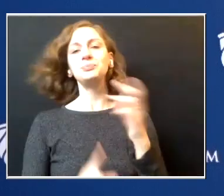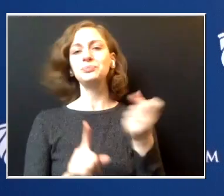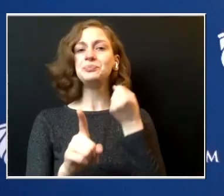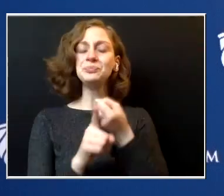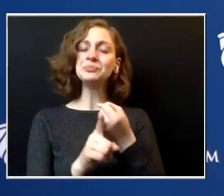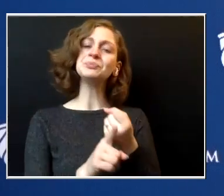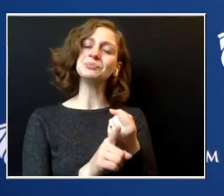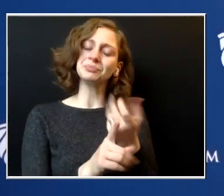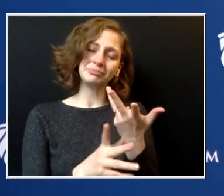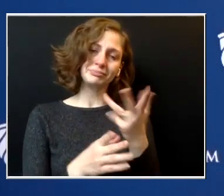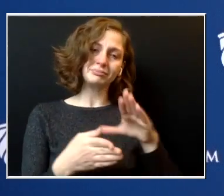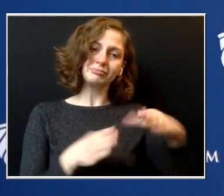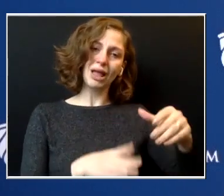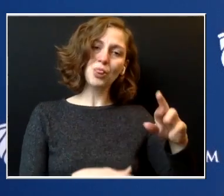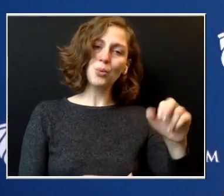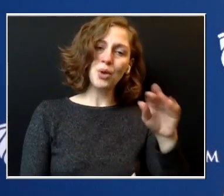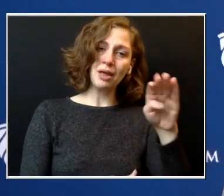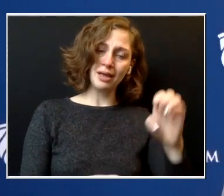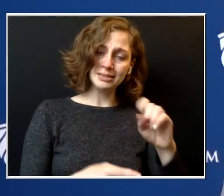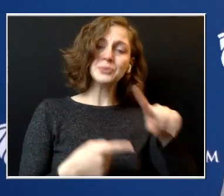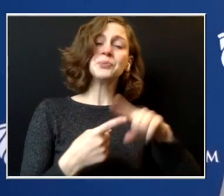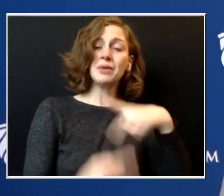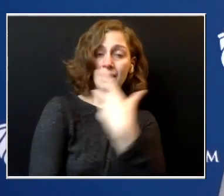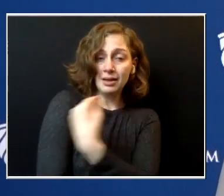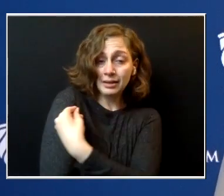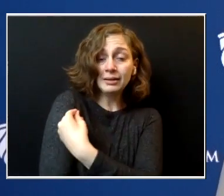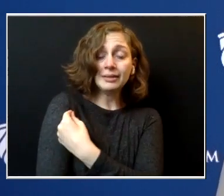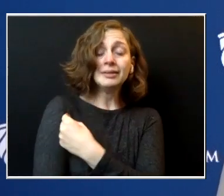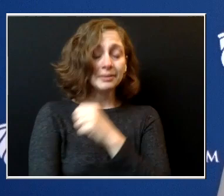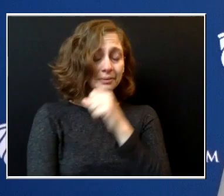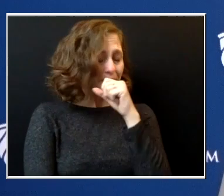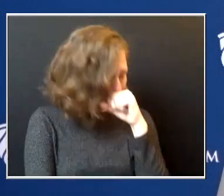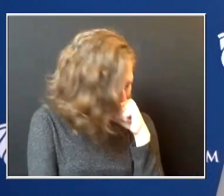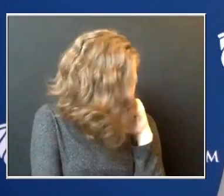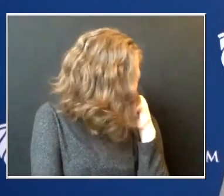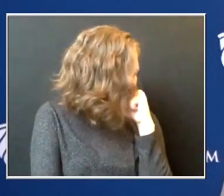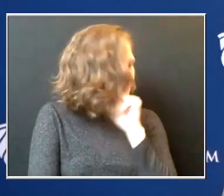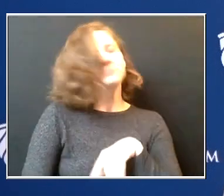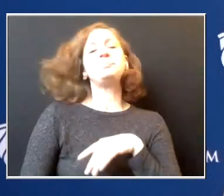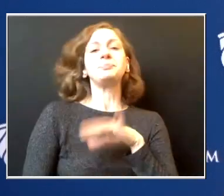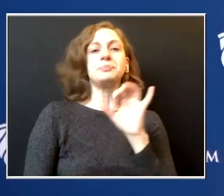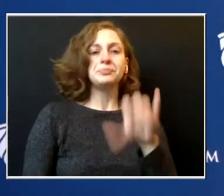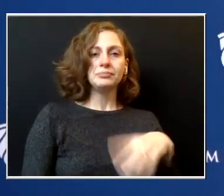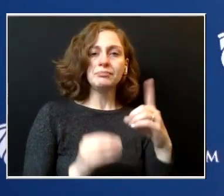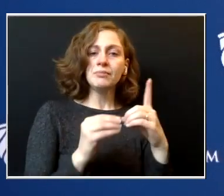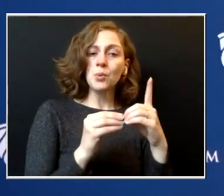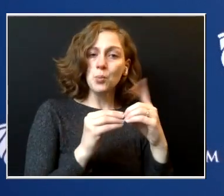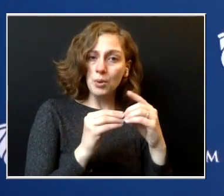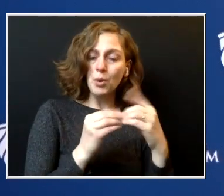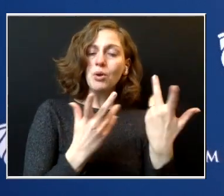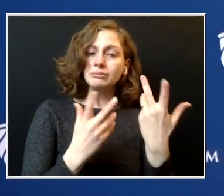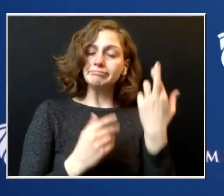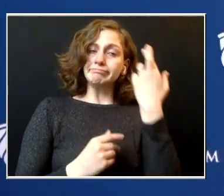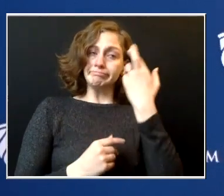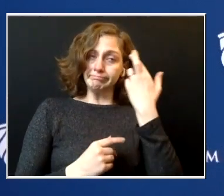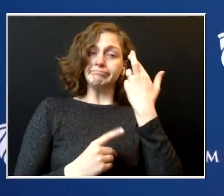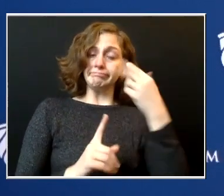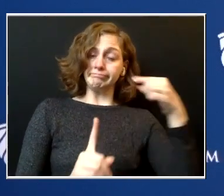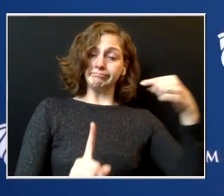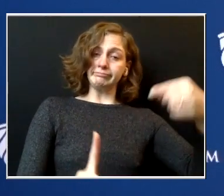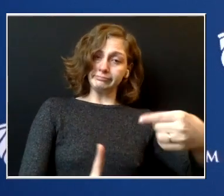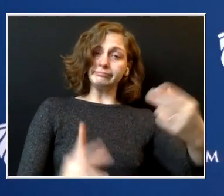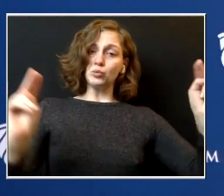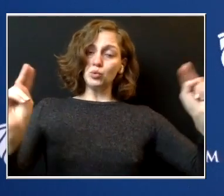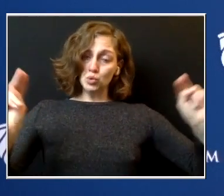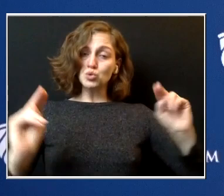vaccines into arms and get those protections to people. And I think this is one more rational, objective piece of data to show that